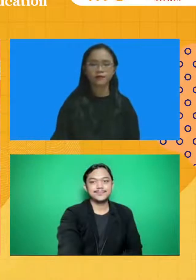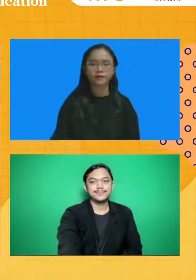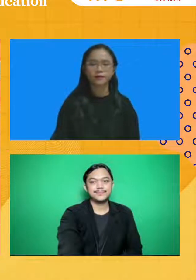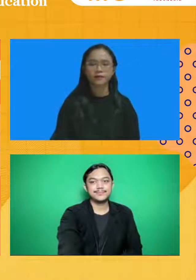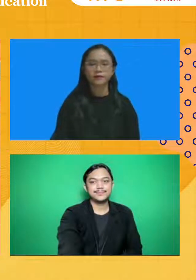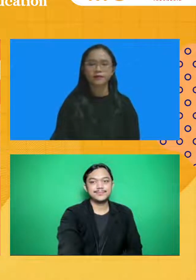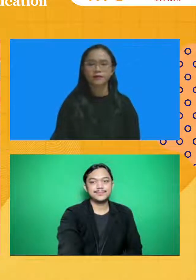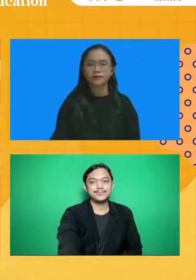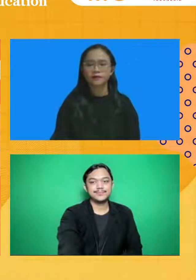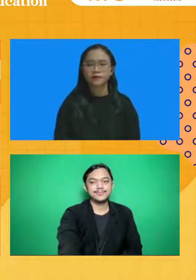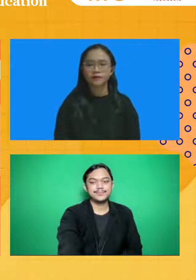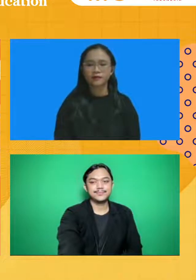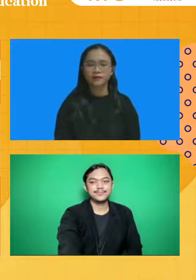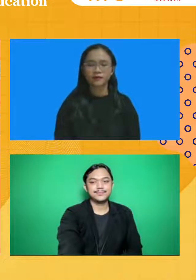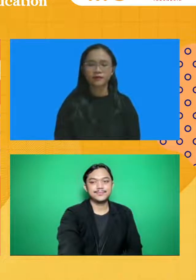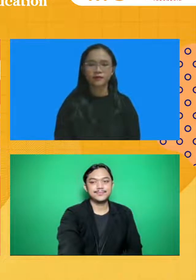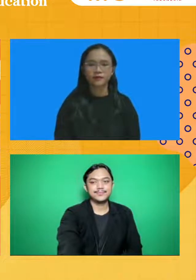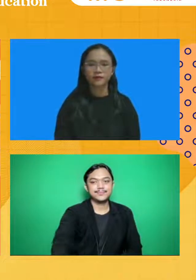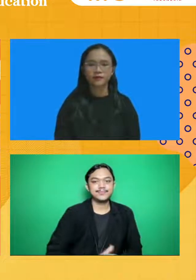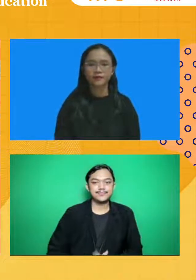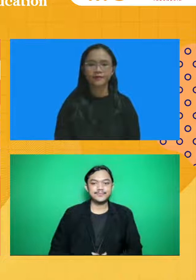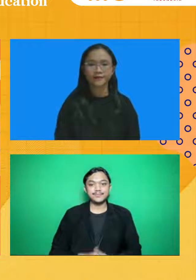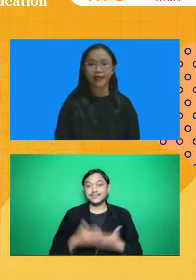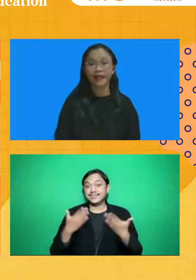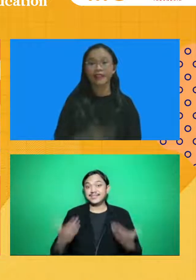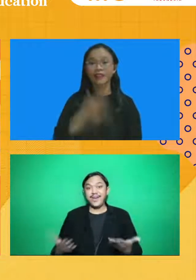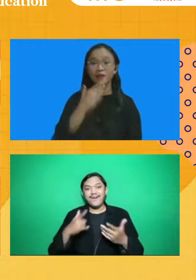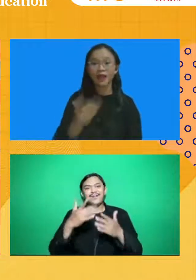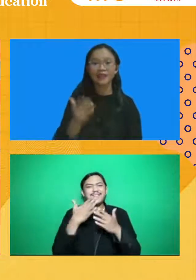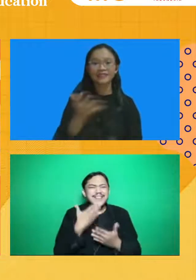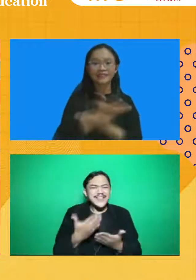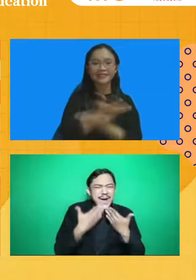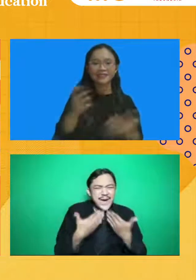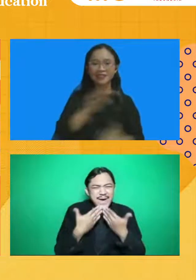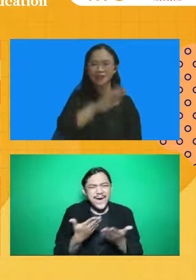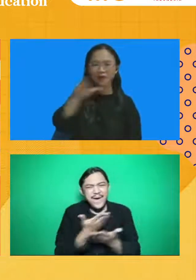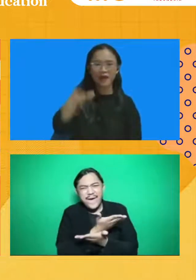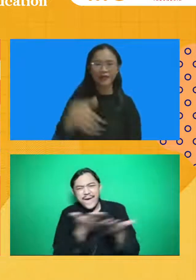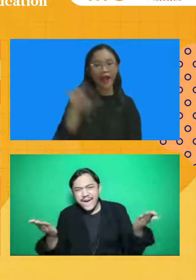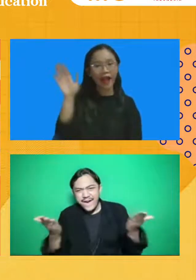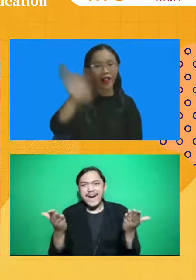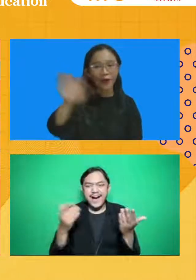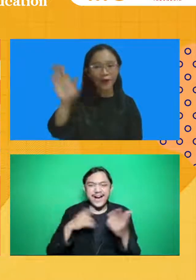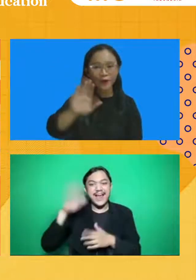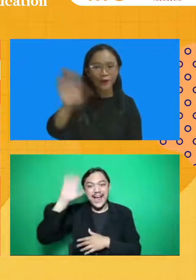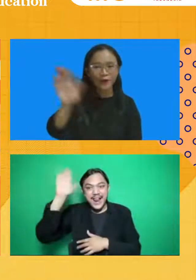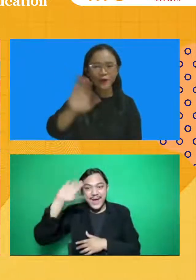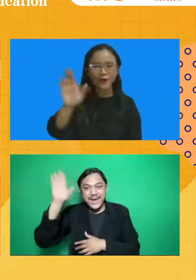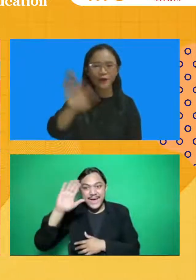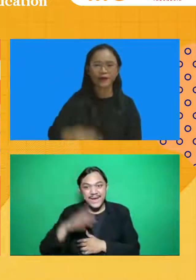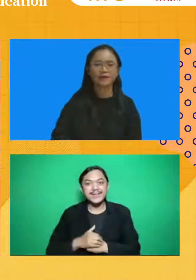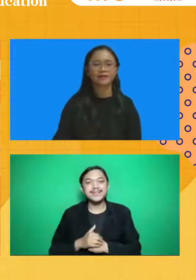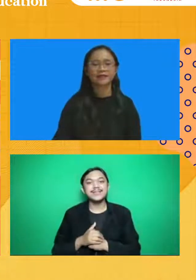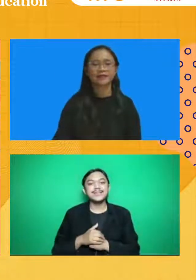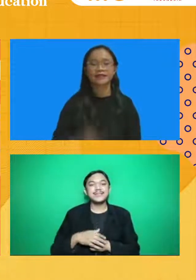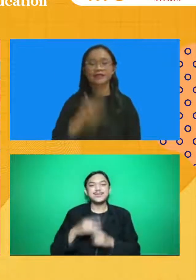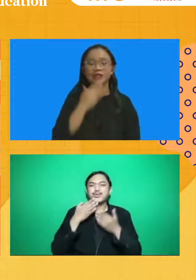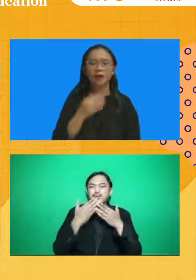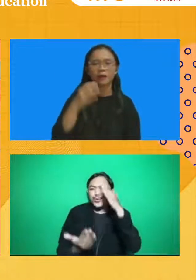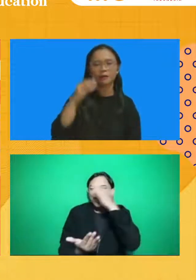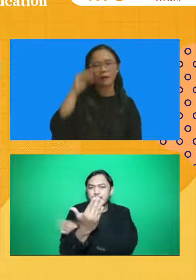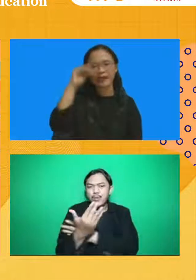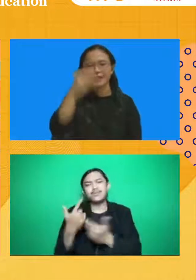Thank you very much, Olivia. Hello, everyone. Good morning and good evening. Warmly welcome to this webinar, Asia-Pacific Digital